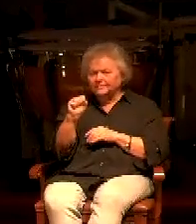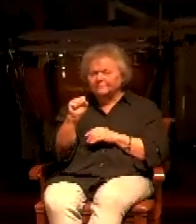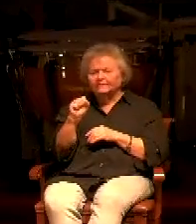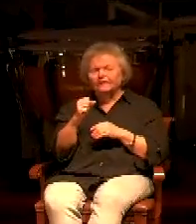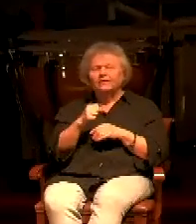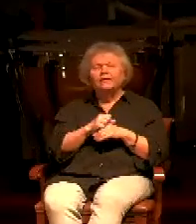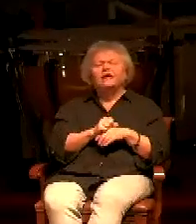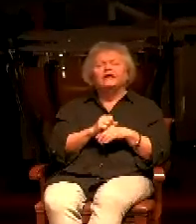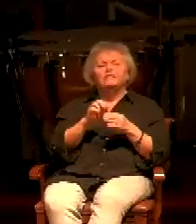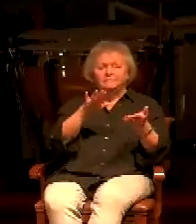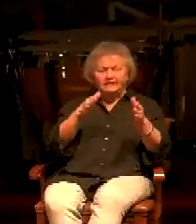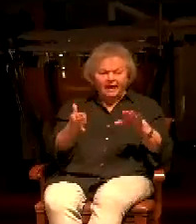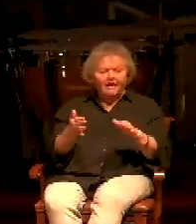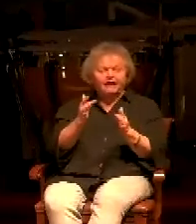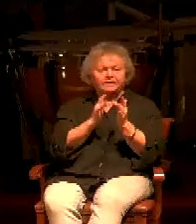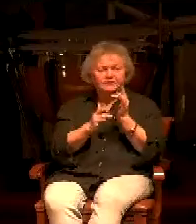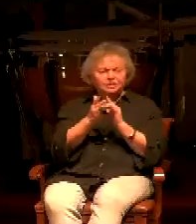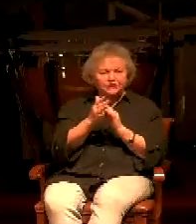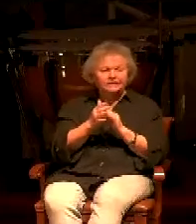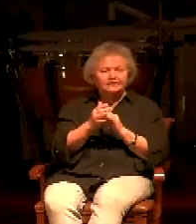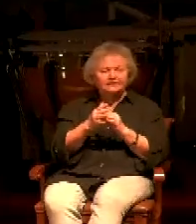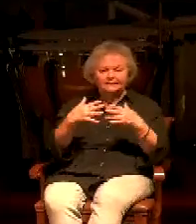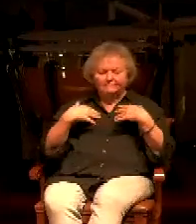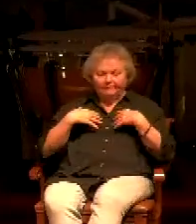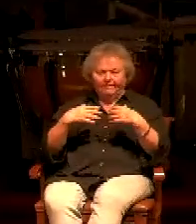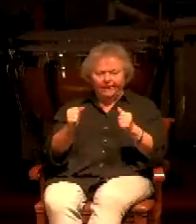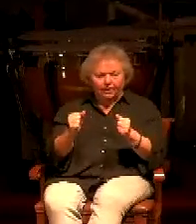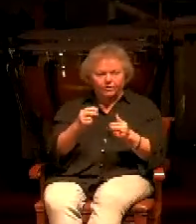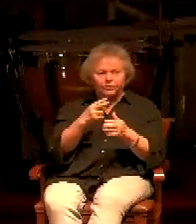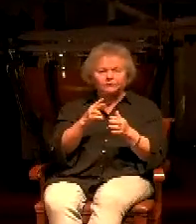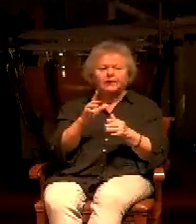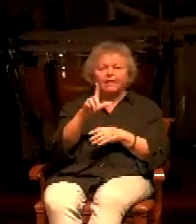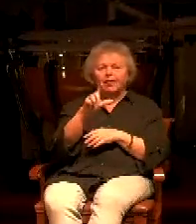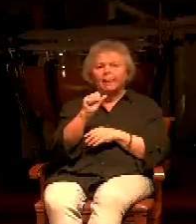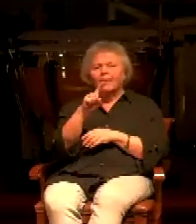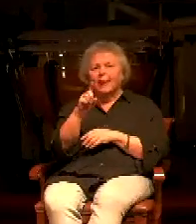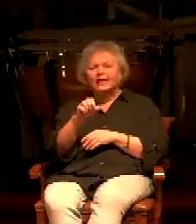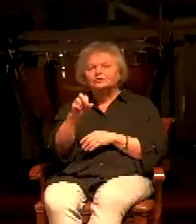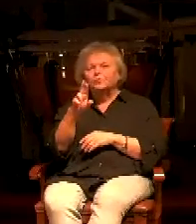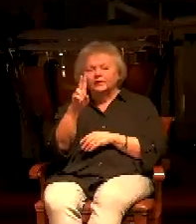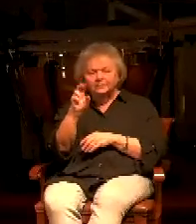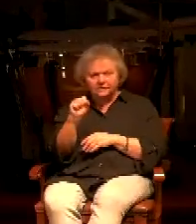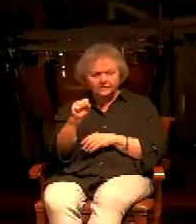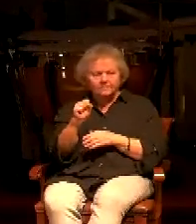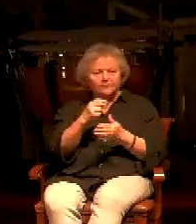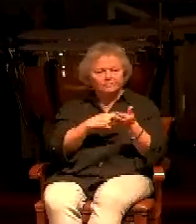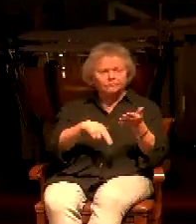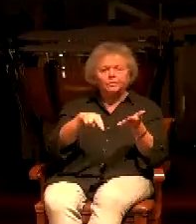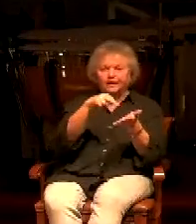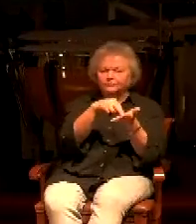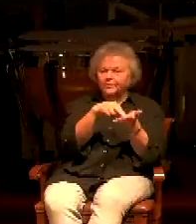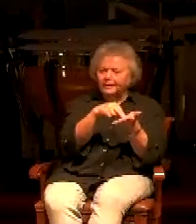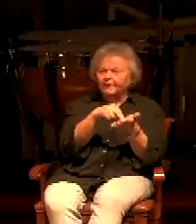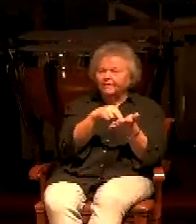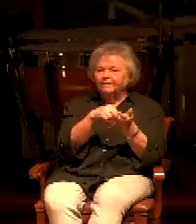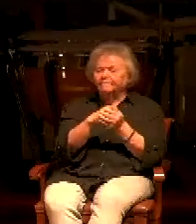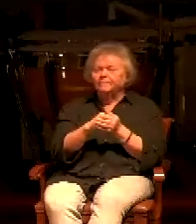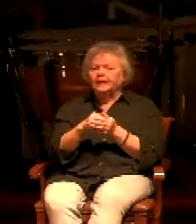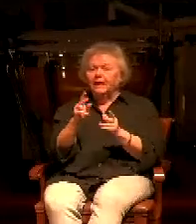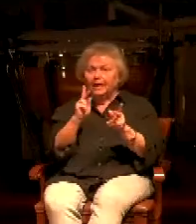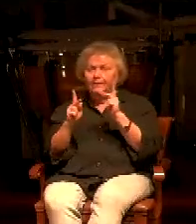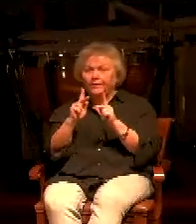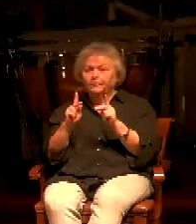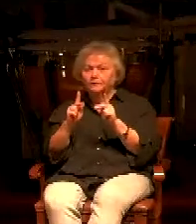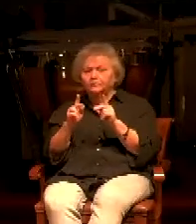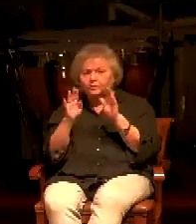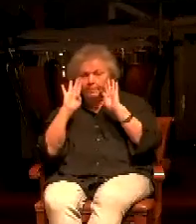Lazarus being back from the dead. And now the Jews are starting to think Jesus is the real Messiah. And Rome is starting to pay attention. And so Caiaphas says, here's what we're going to do. We're